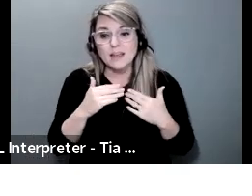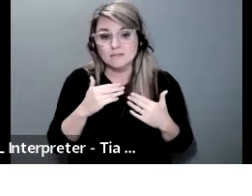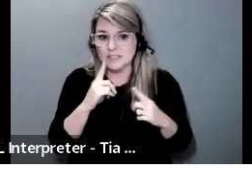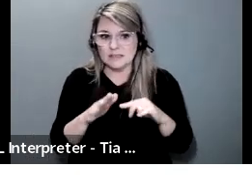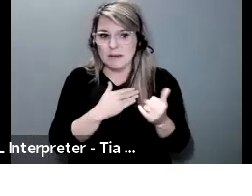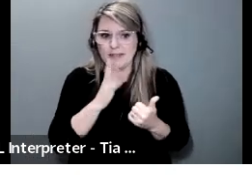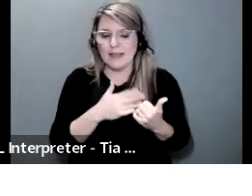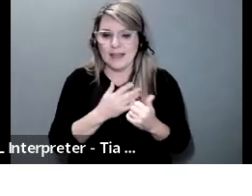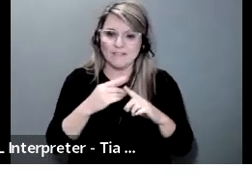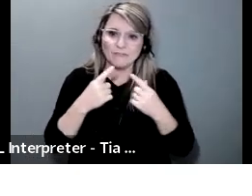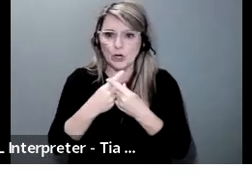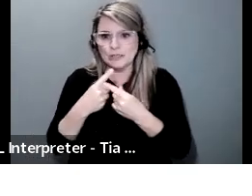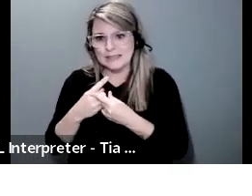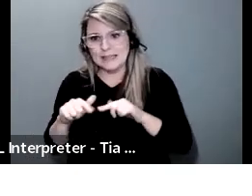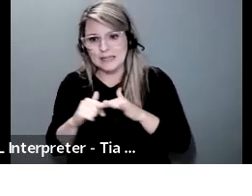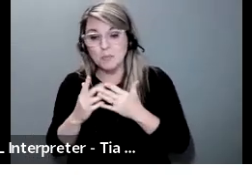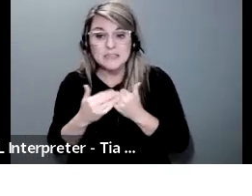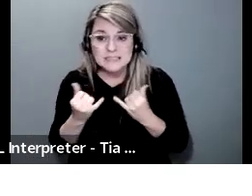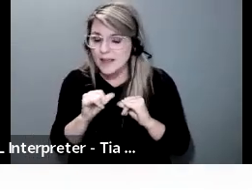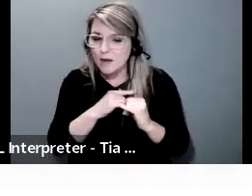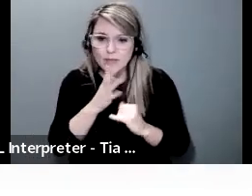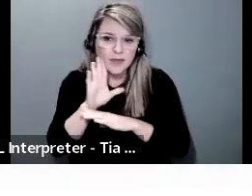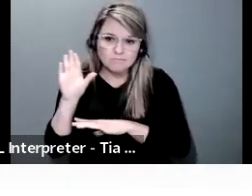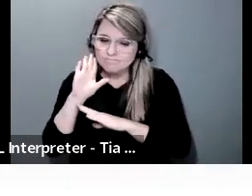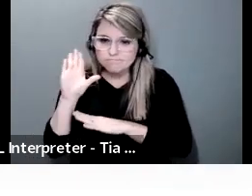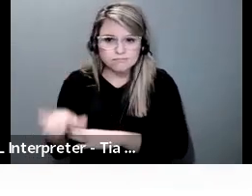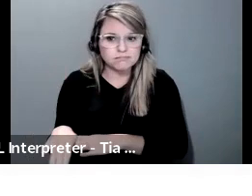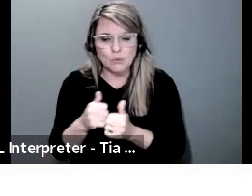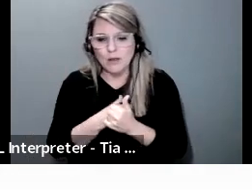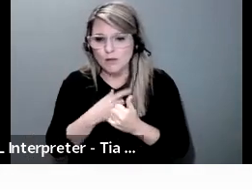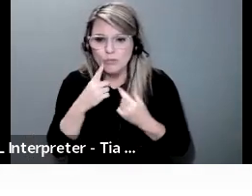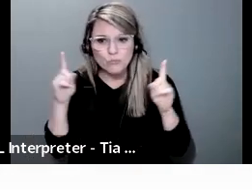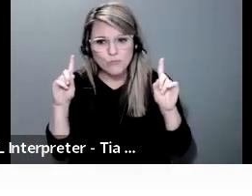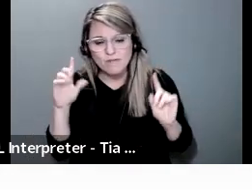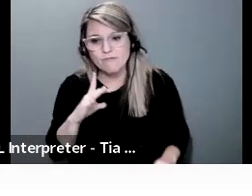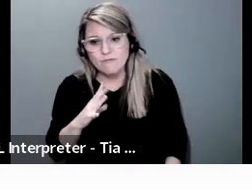adversity. To learn more about Youth Thrive, visit cssp.org.